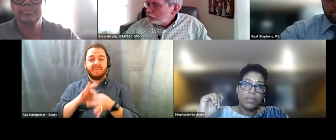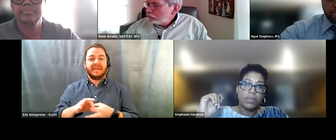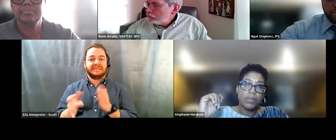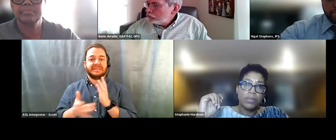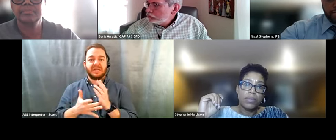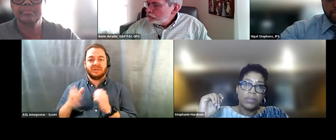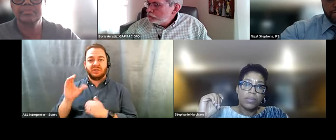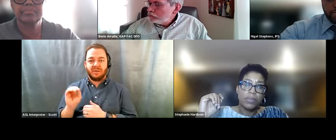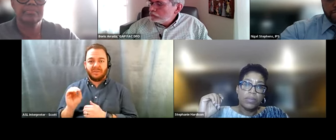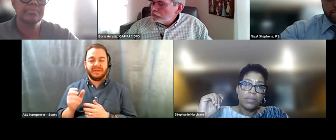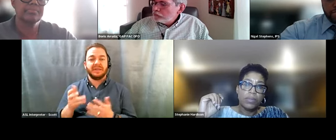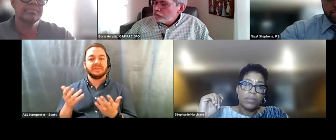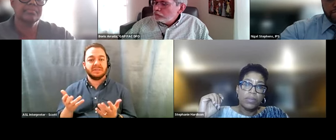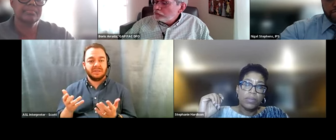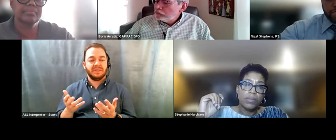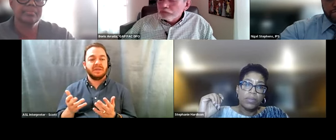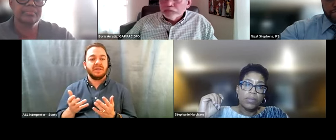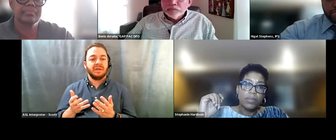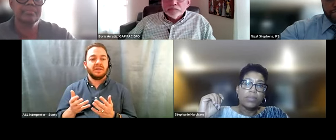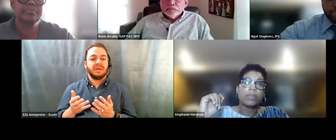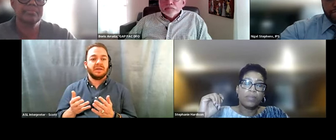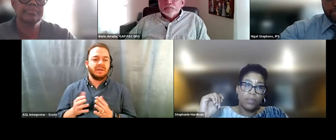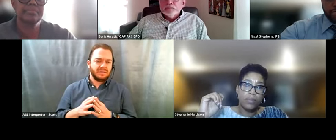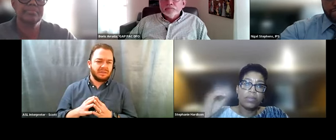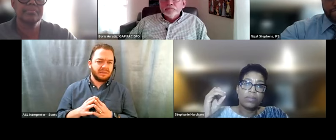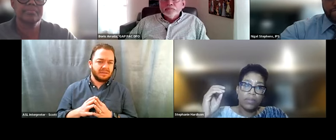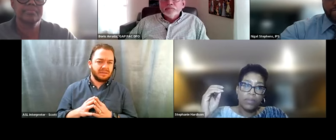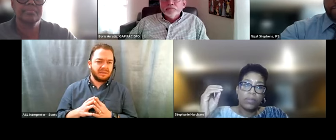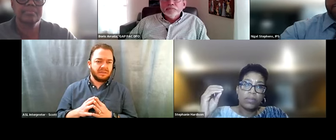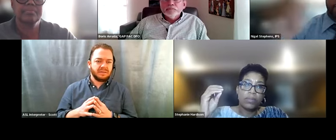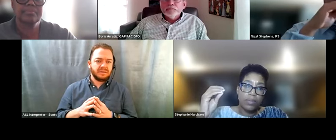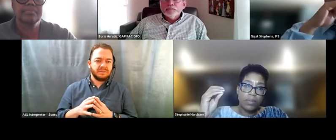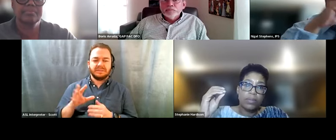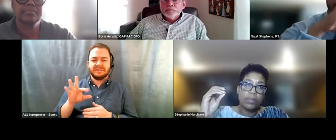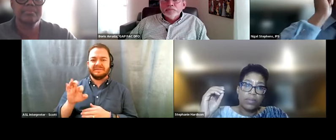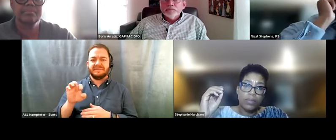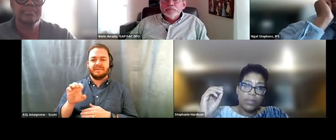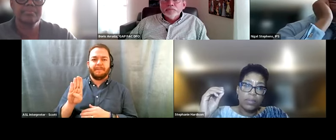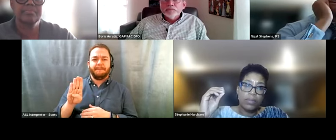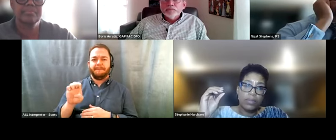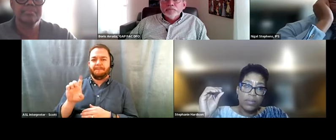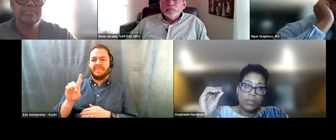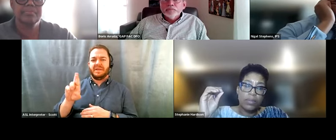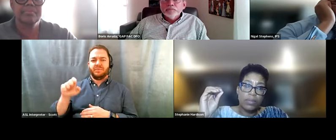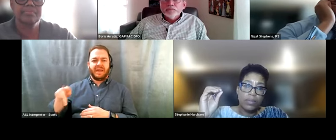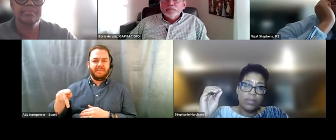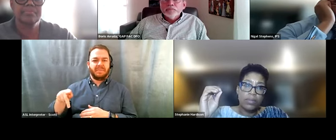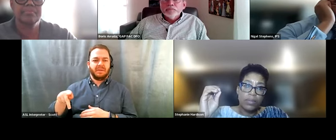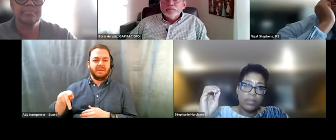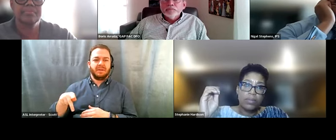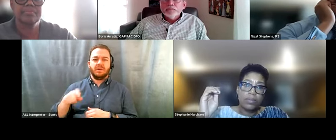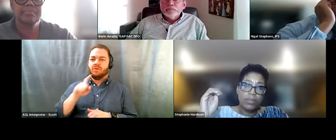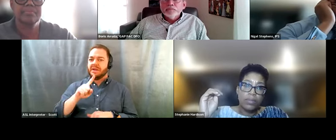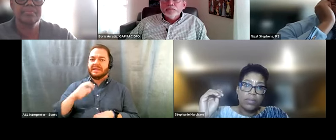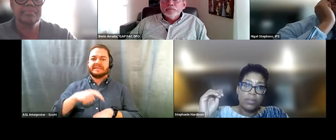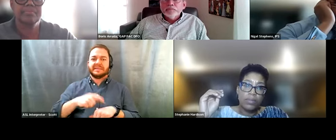companies is that is FedRAMP. Honestly, it's FedRAMP is extremely